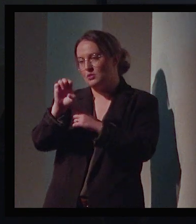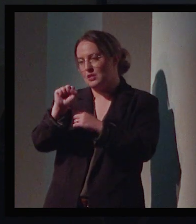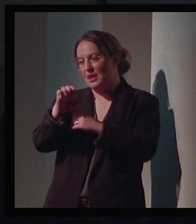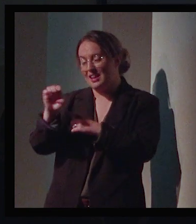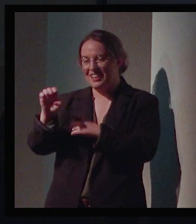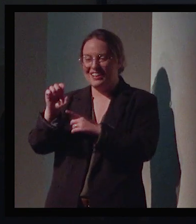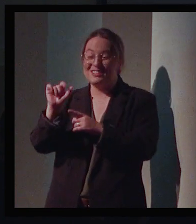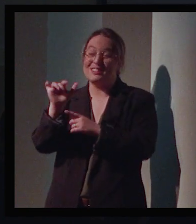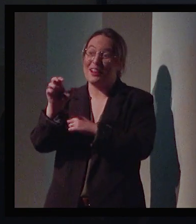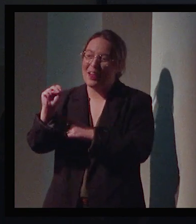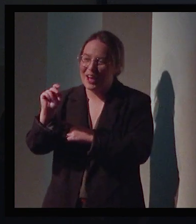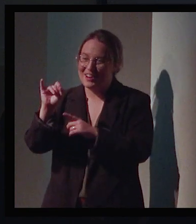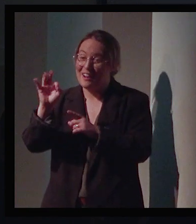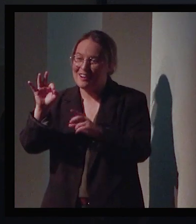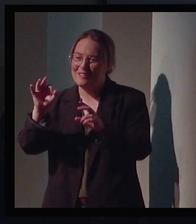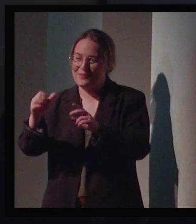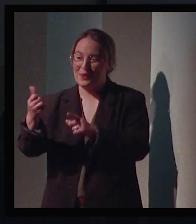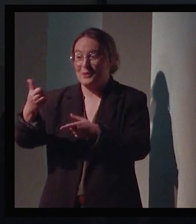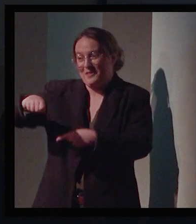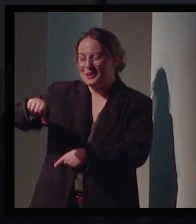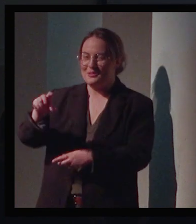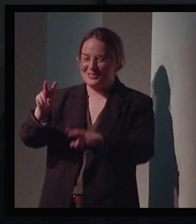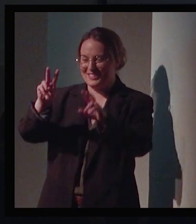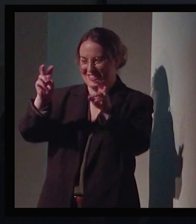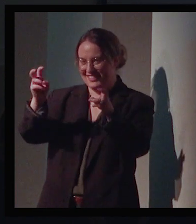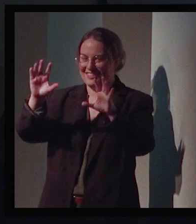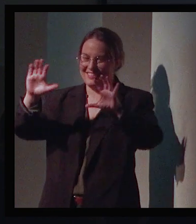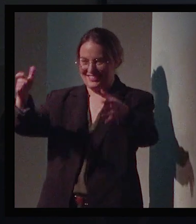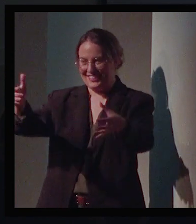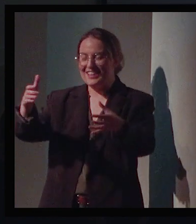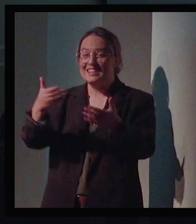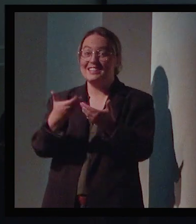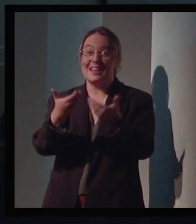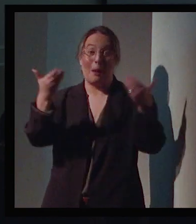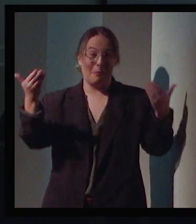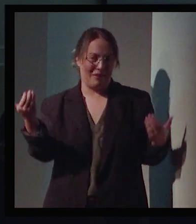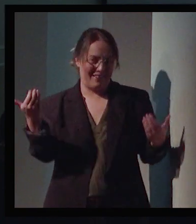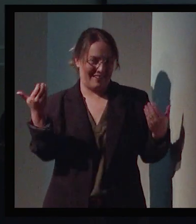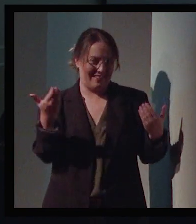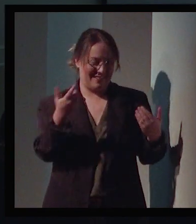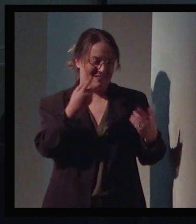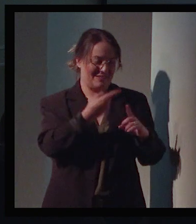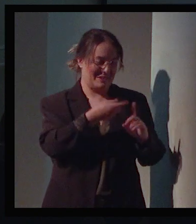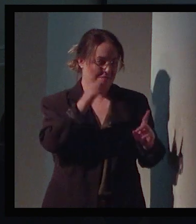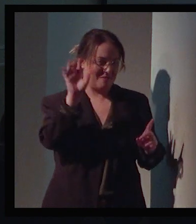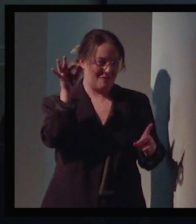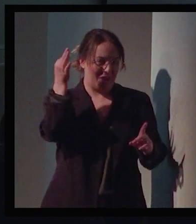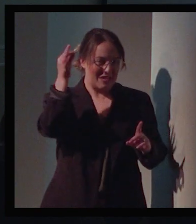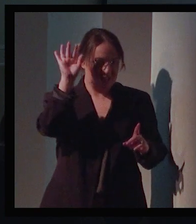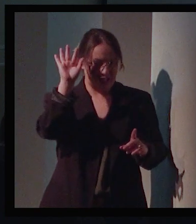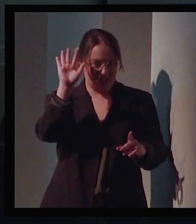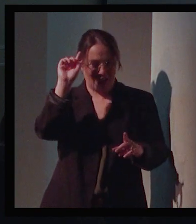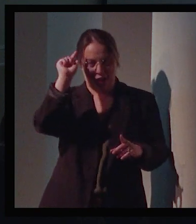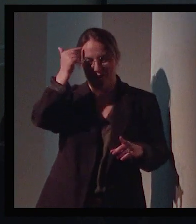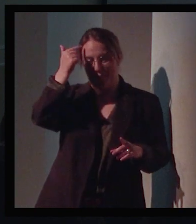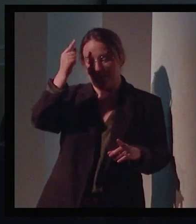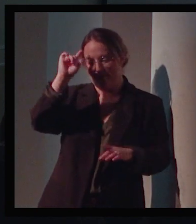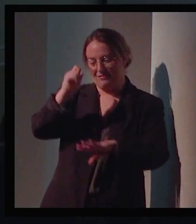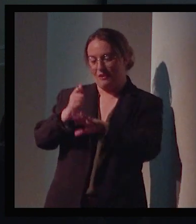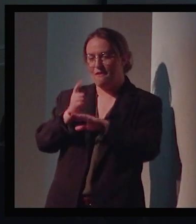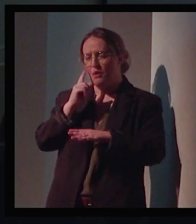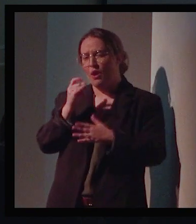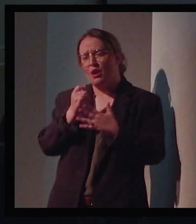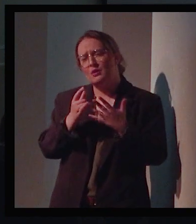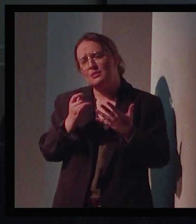Refused. This was a separate exhibition that the French government staged for artists